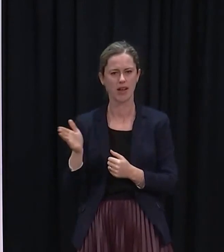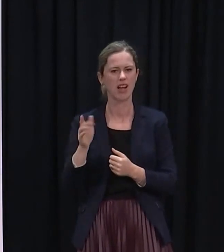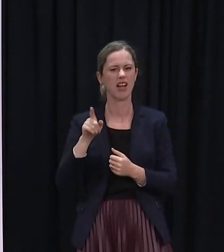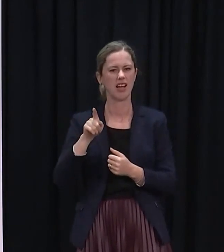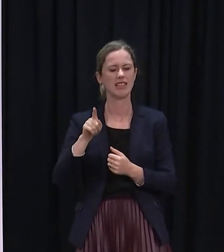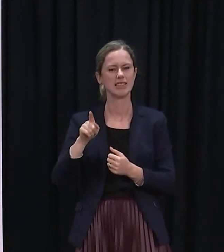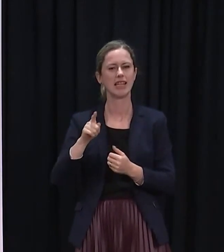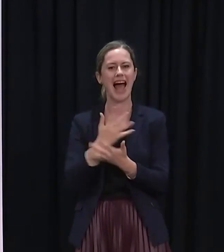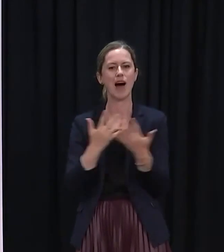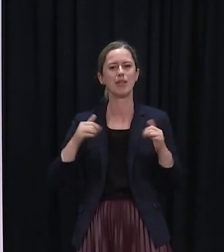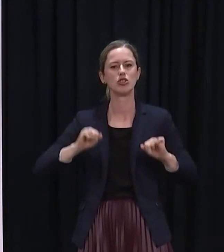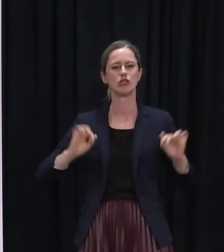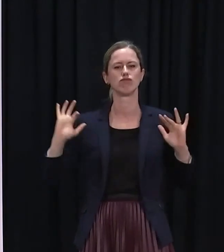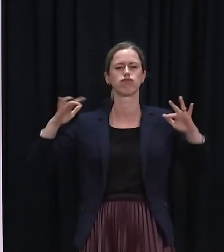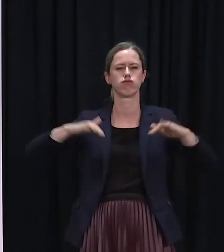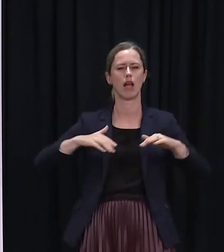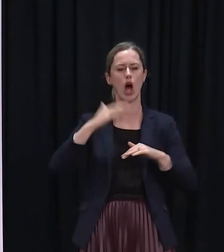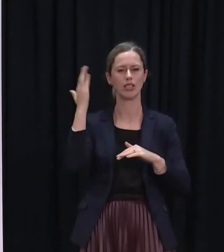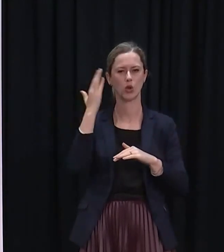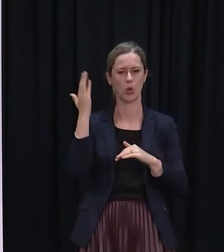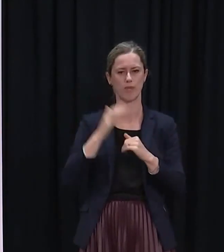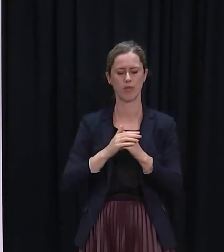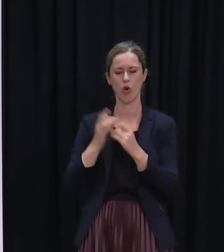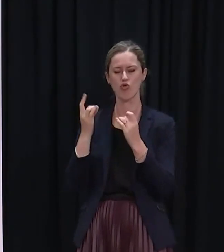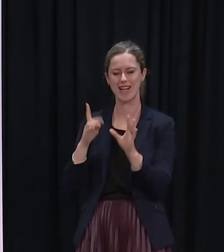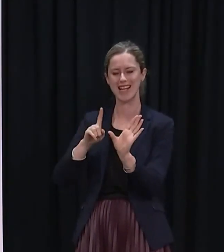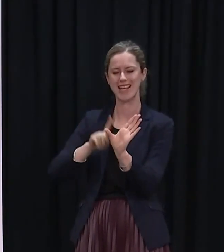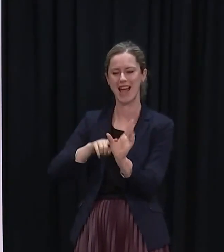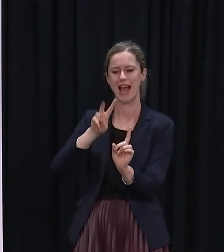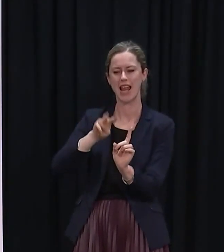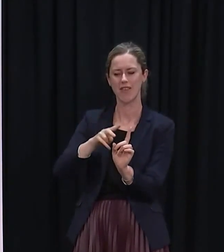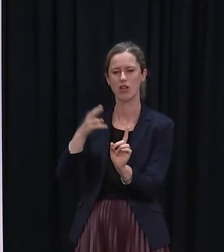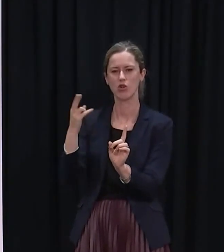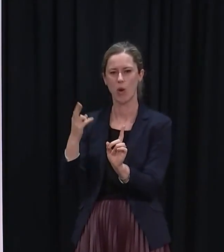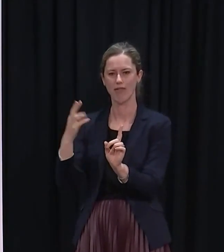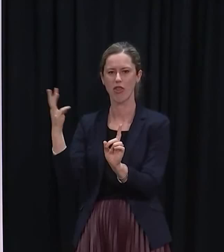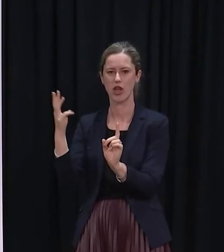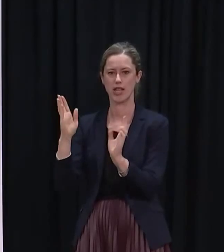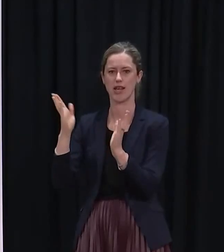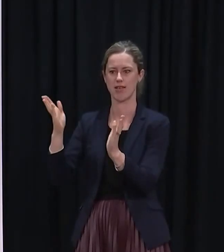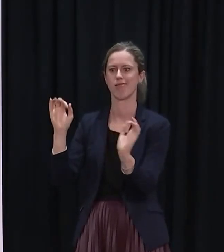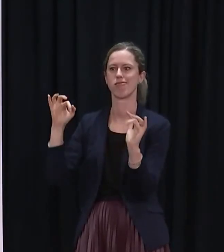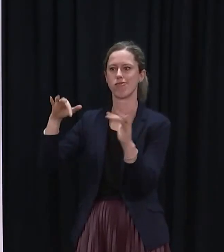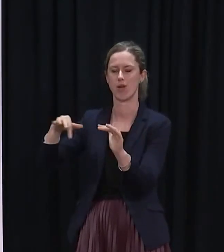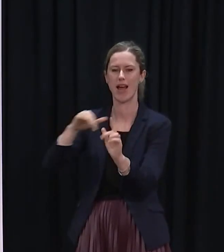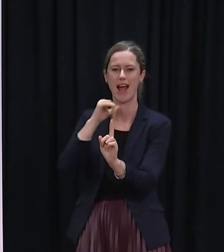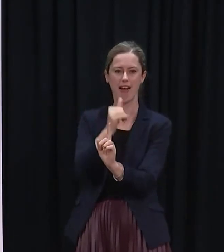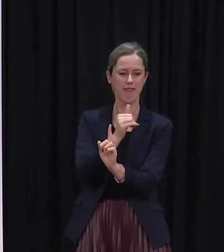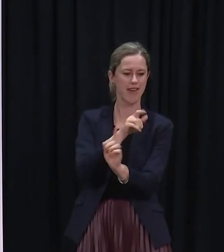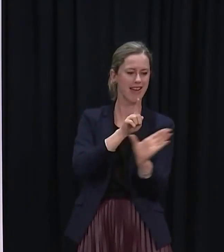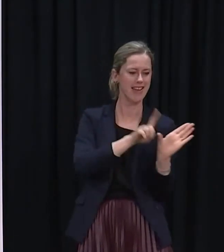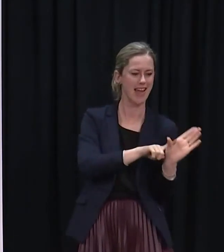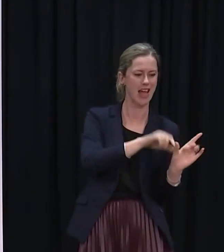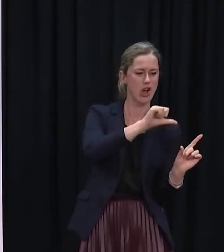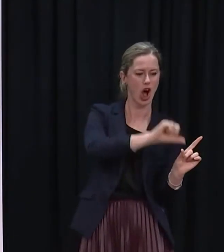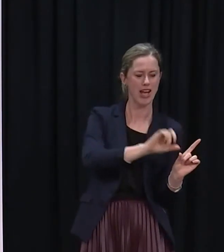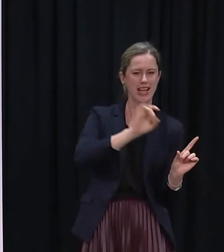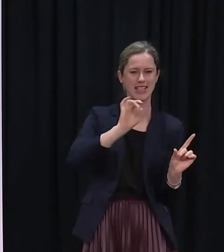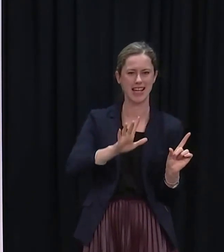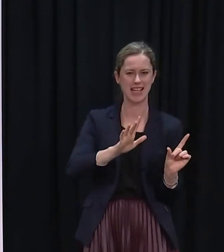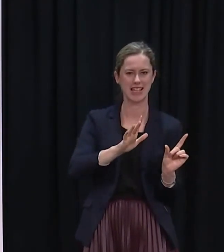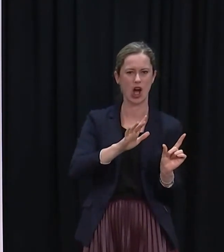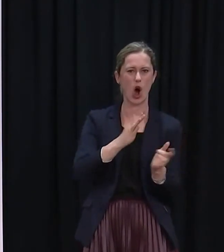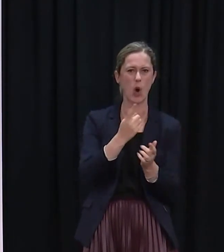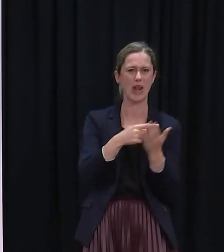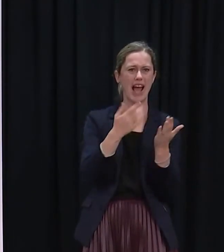just the concentration that you would get there. So if we've got all year 11, 12 and 13s back on site, then even if you brought back half of year